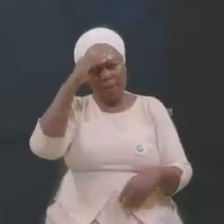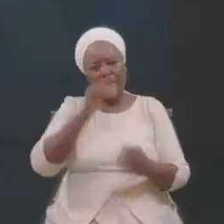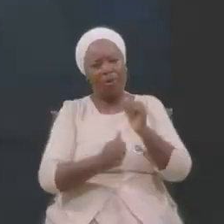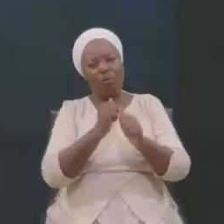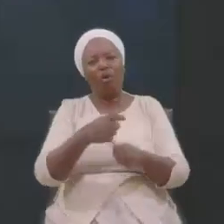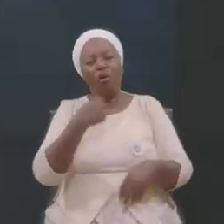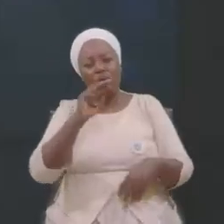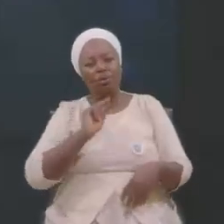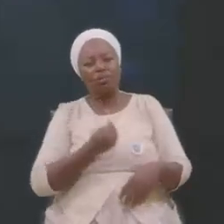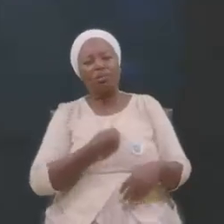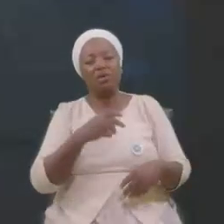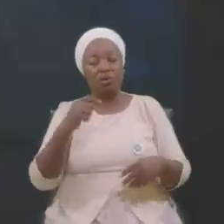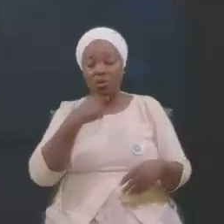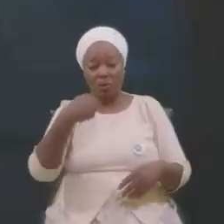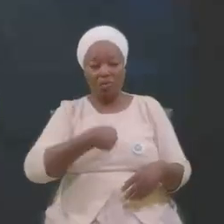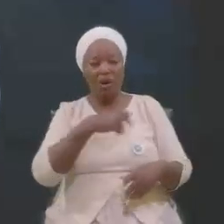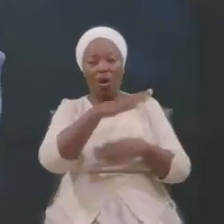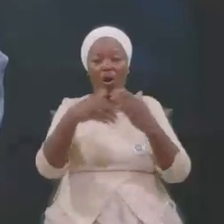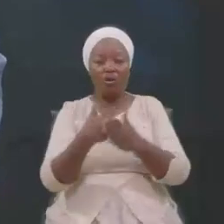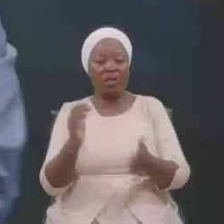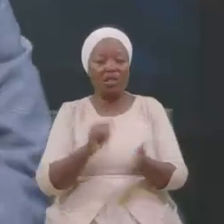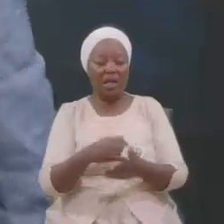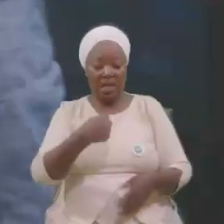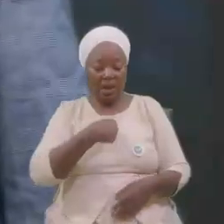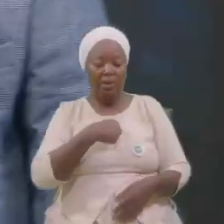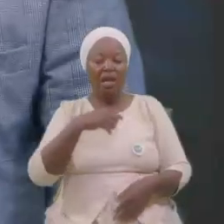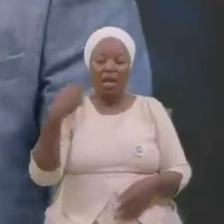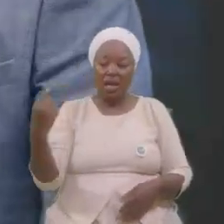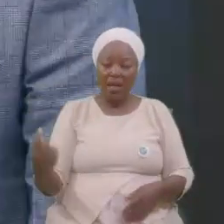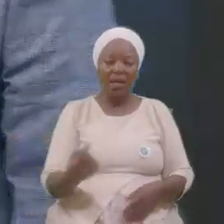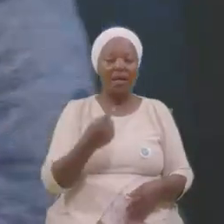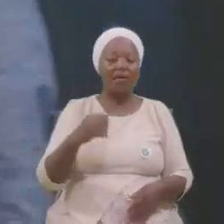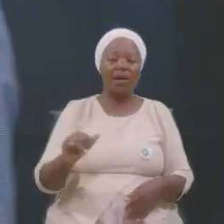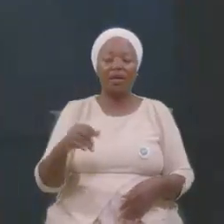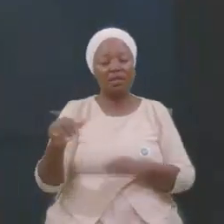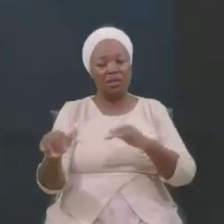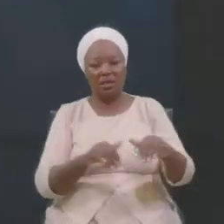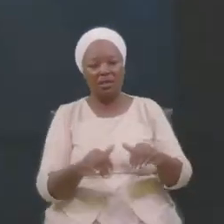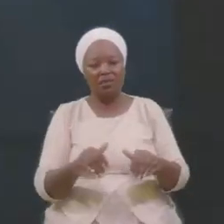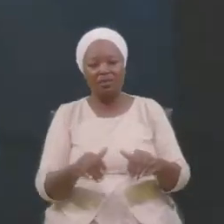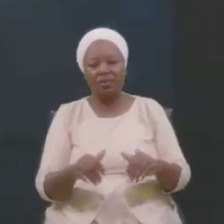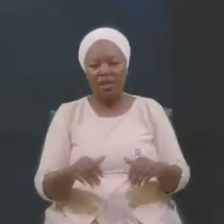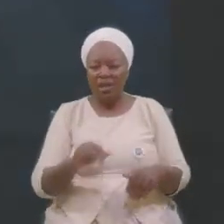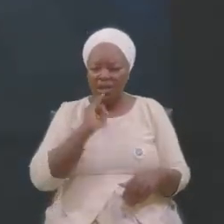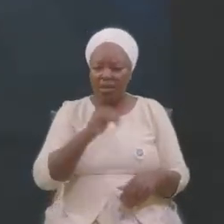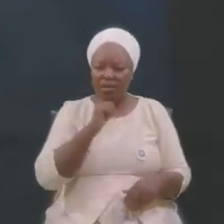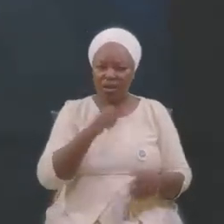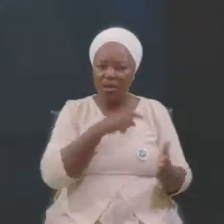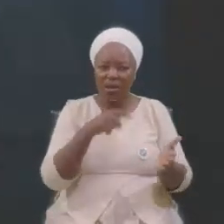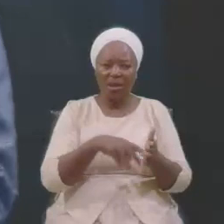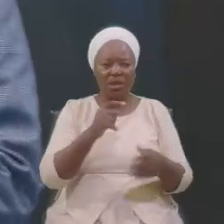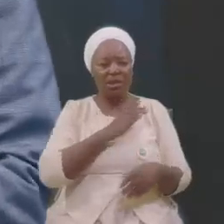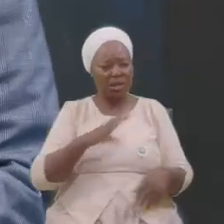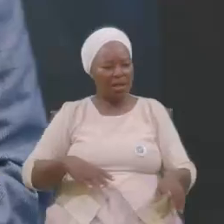all things that ever I did. Is not this the Christ? Look at verse